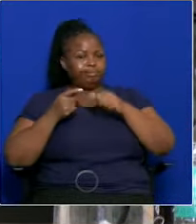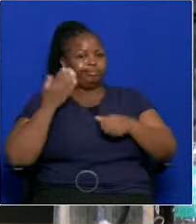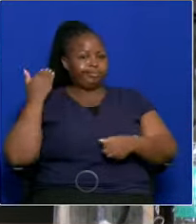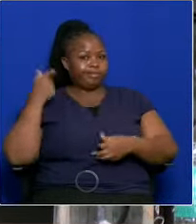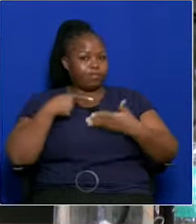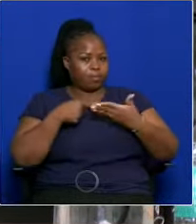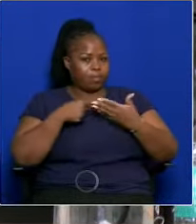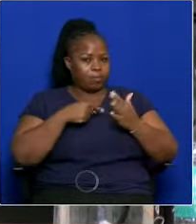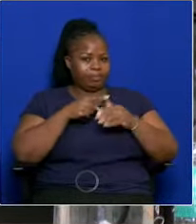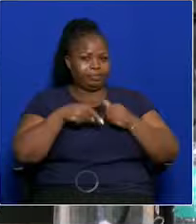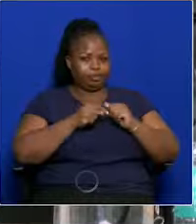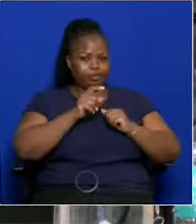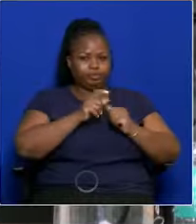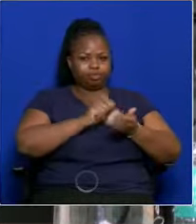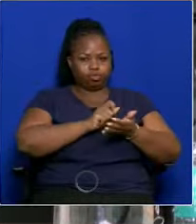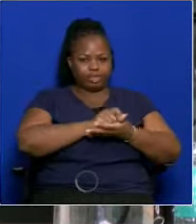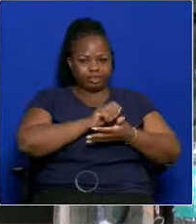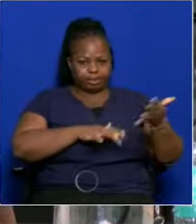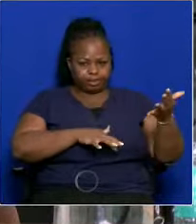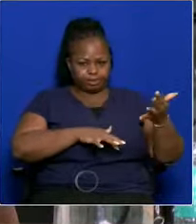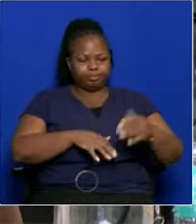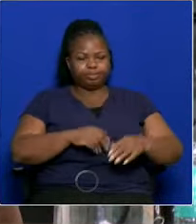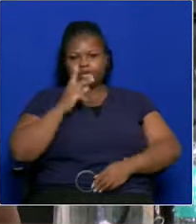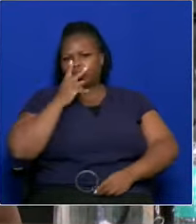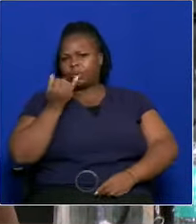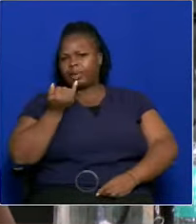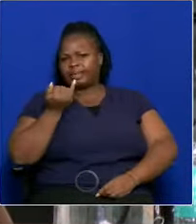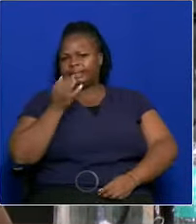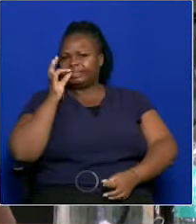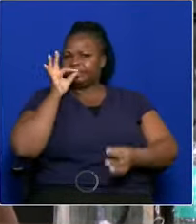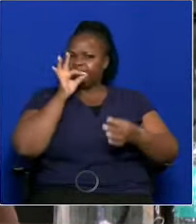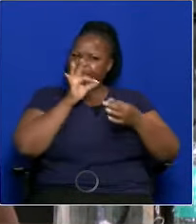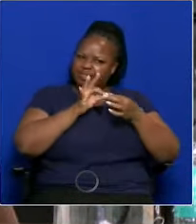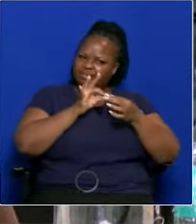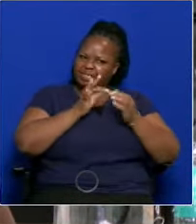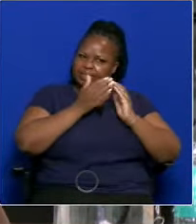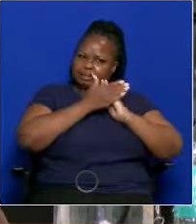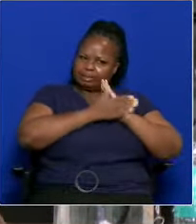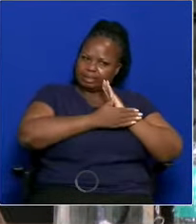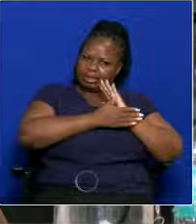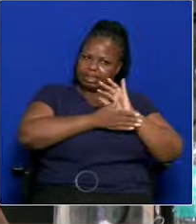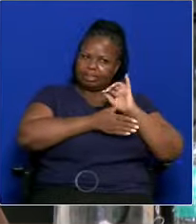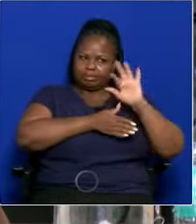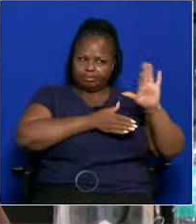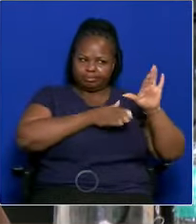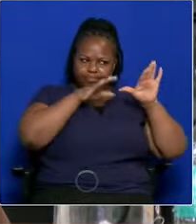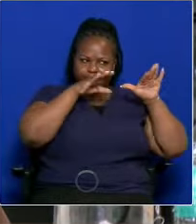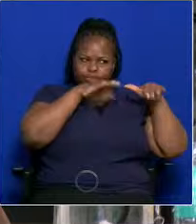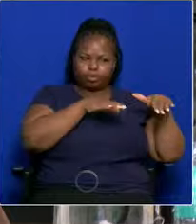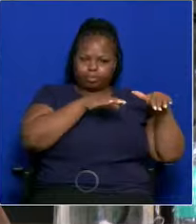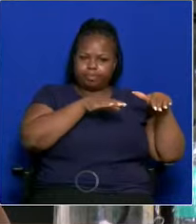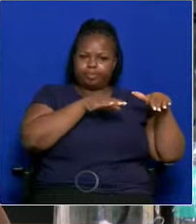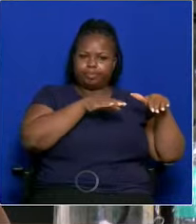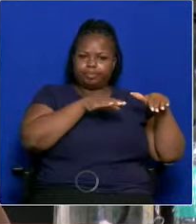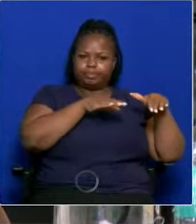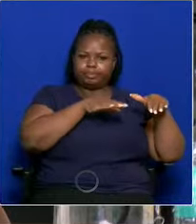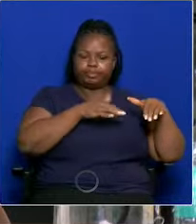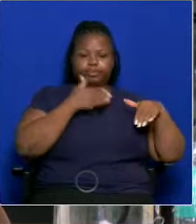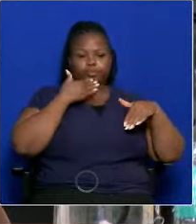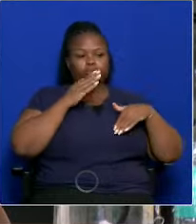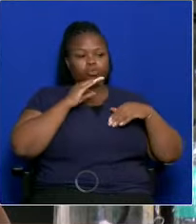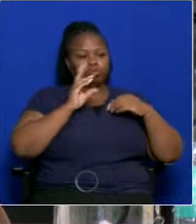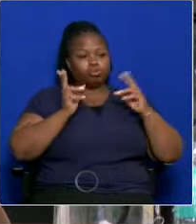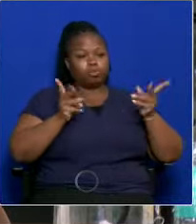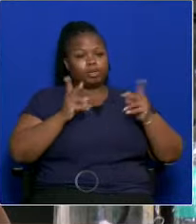articles, it appears to be a particular side of generals or grouping of generals that are mainly spoken of in these